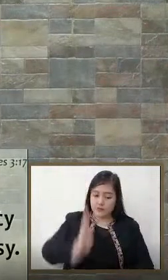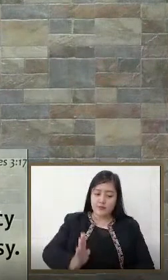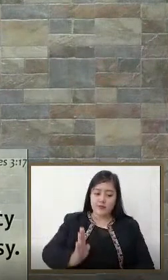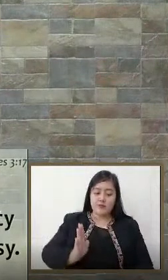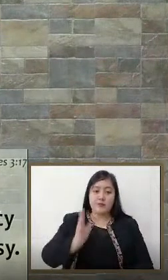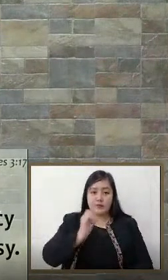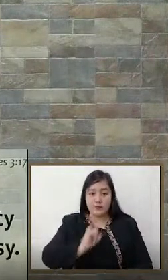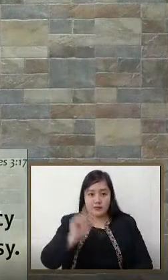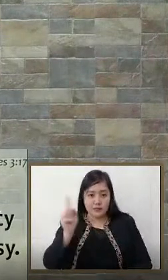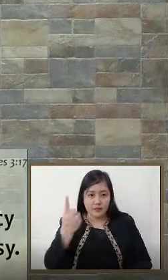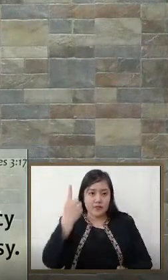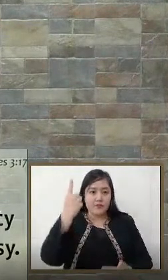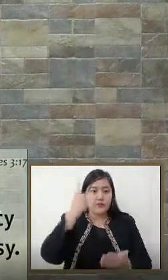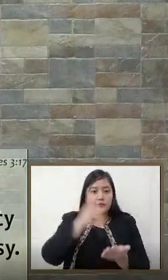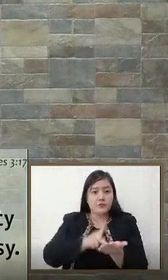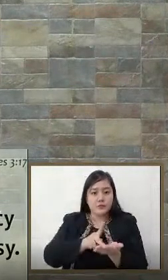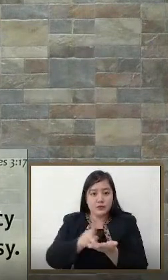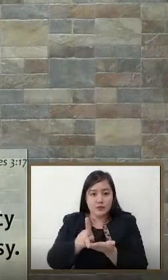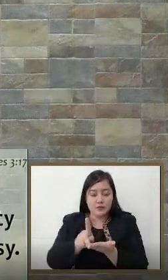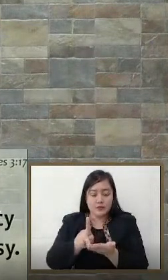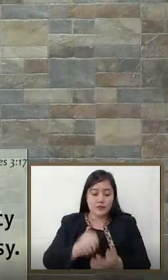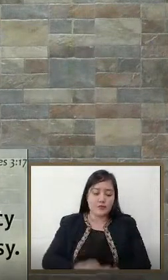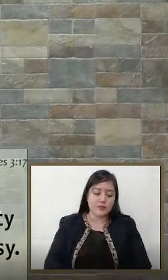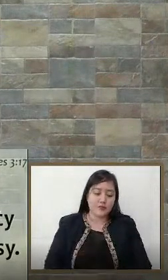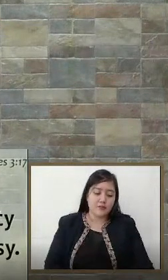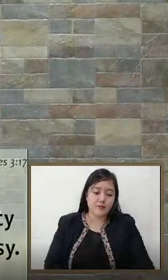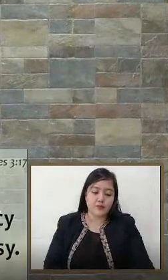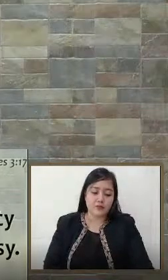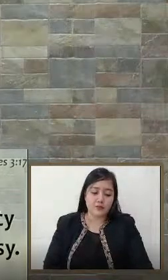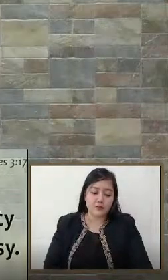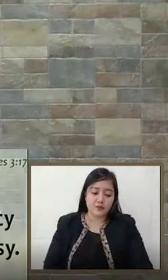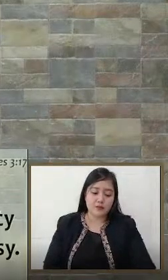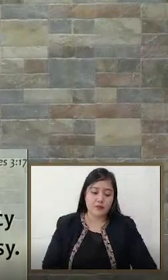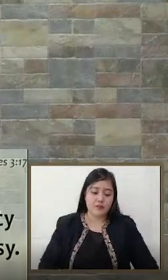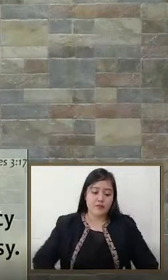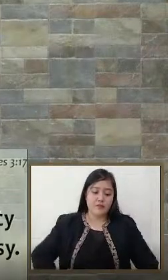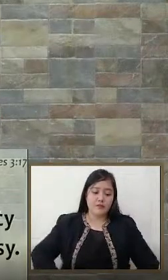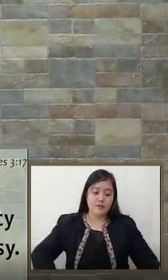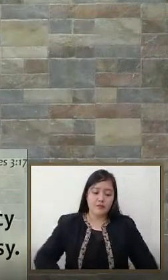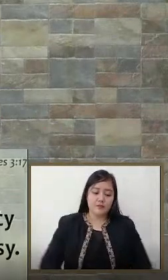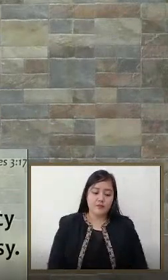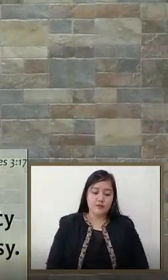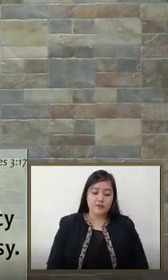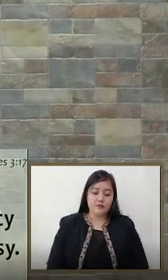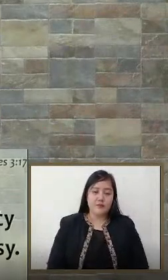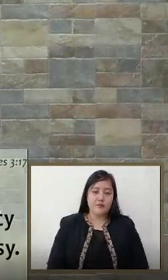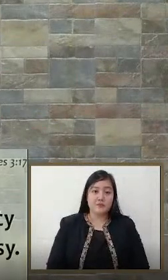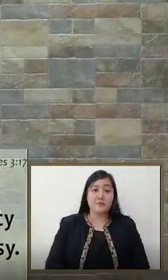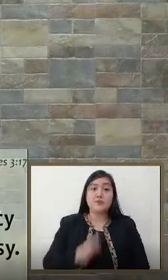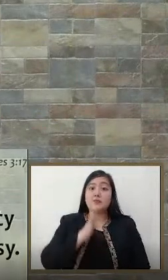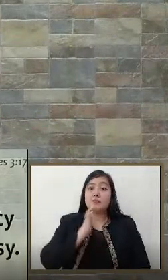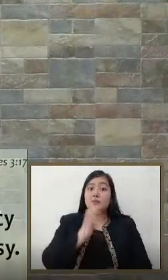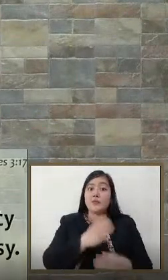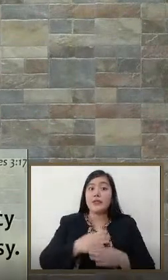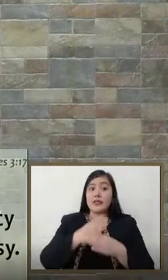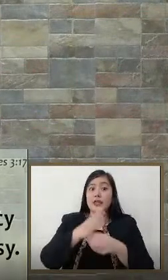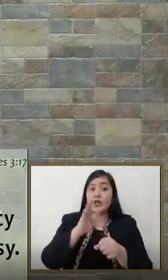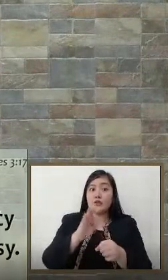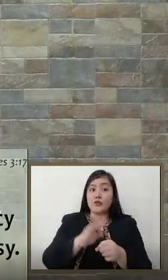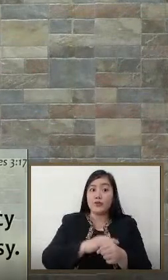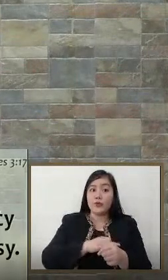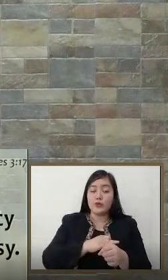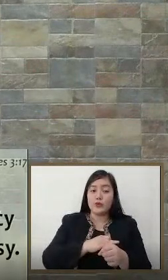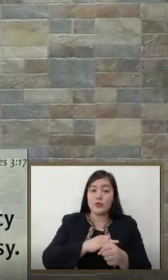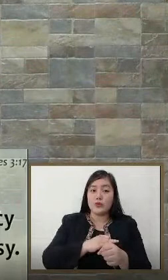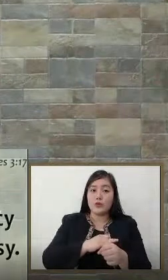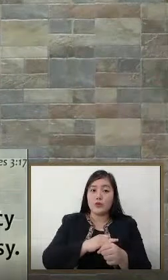pure. All right? So, kapatid, mag-ingat po tayo sa knowledge. Hindi lahat ng knowledge